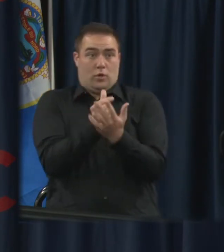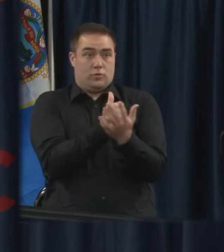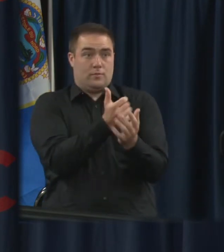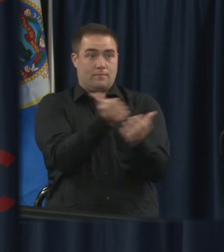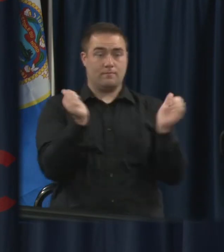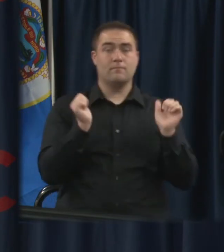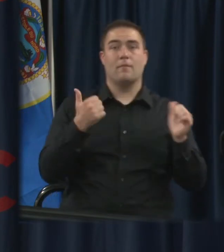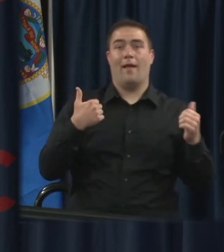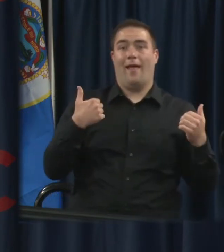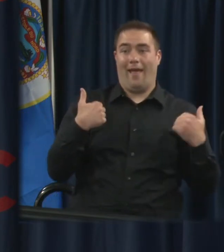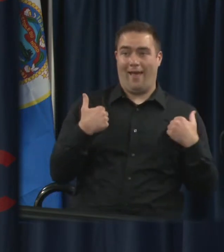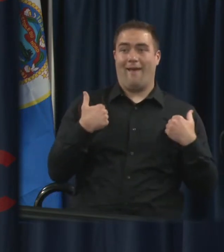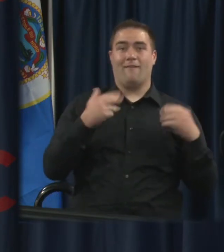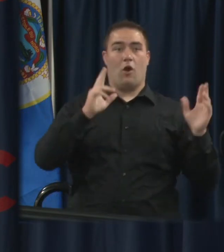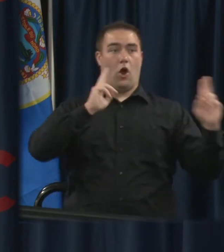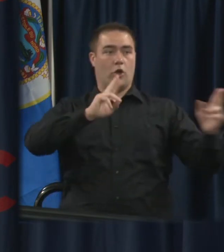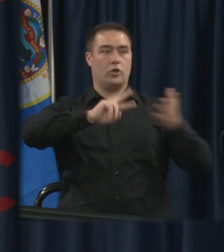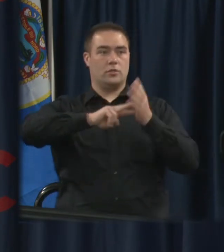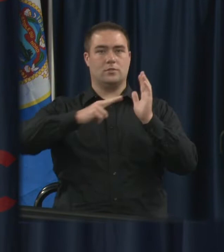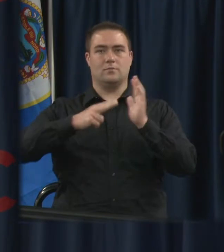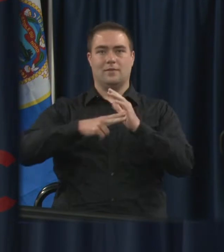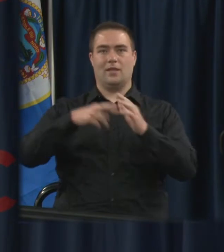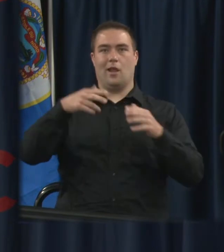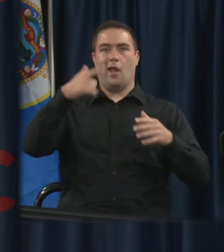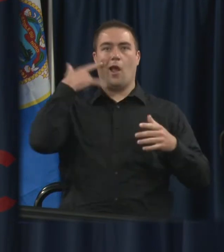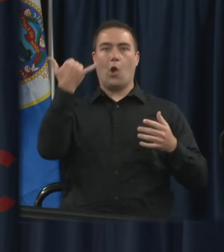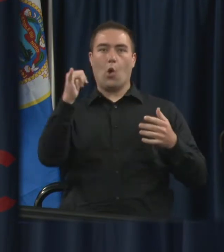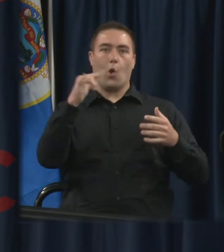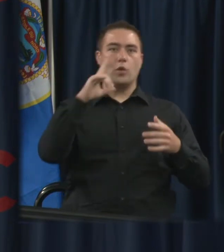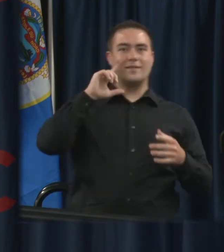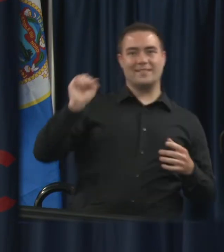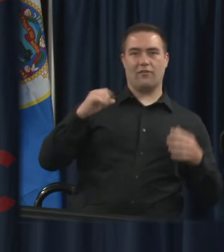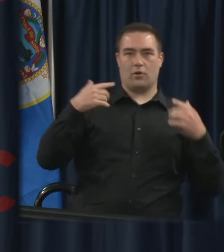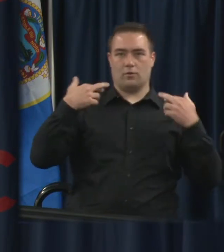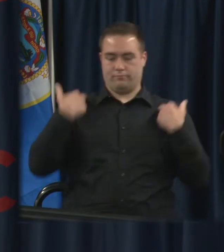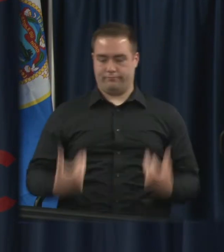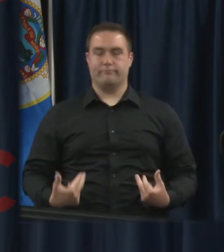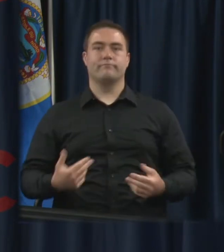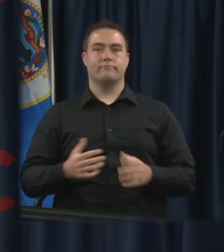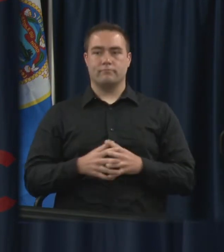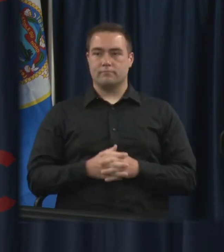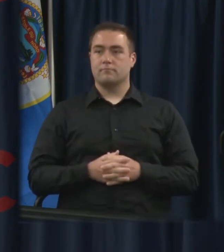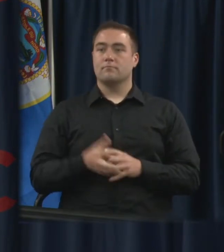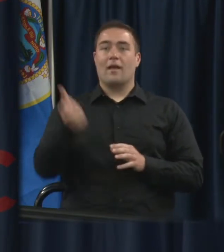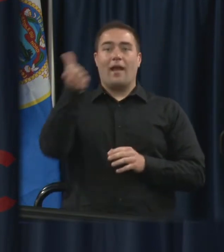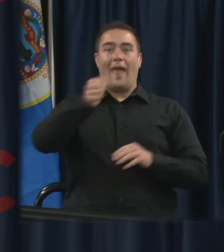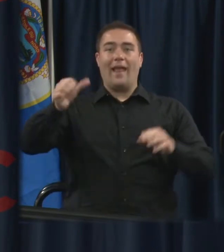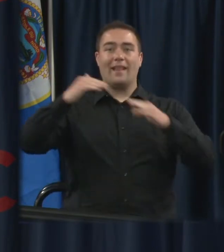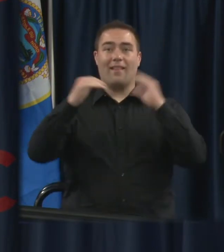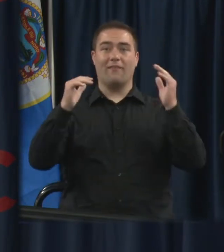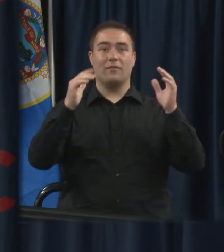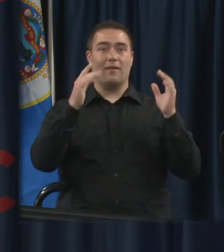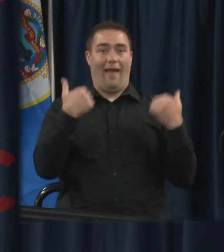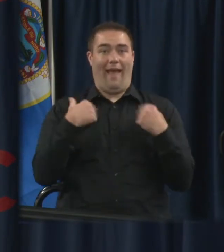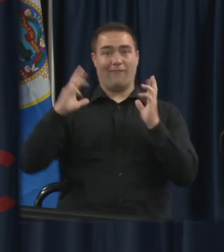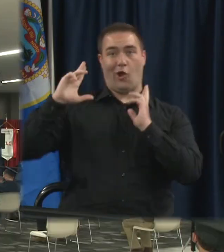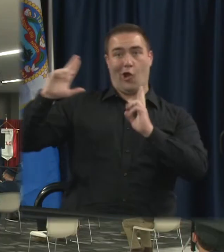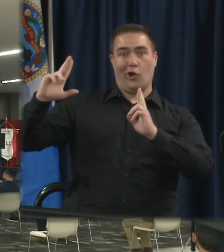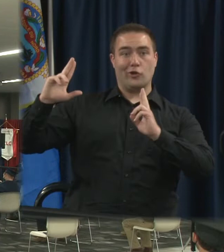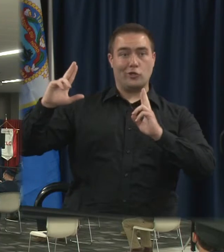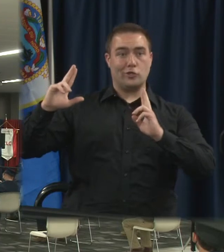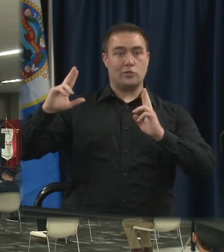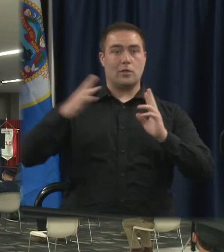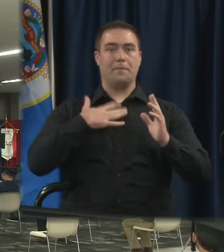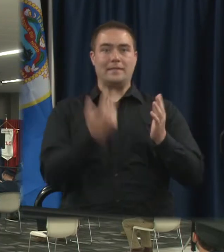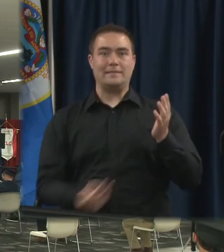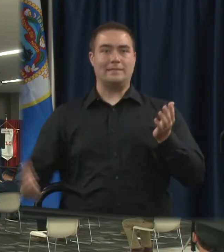of their academic regalia. So at this time, can I ask that all students graduating with honor at any level please stand so that we can recognize